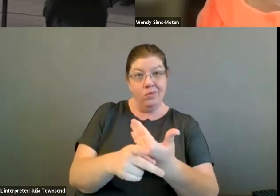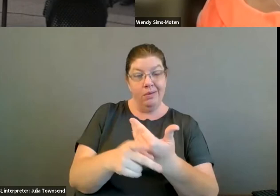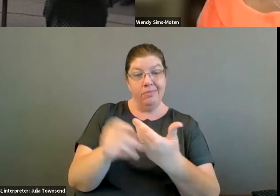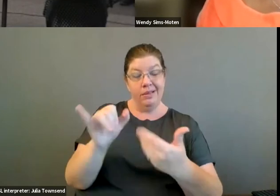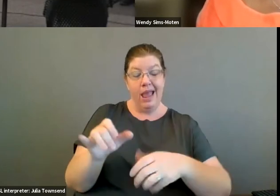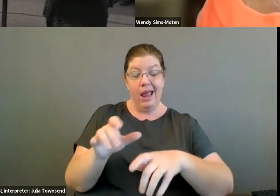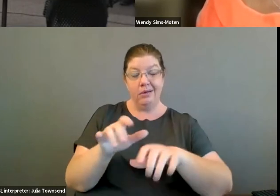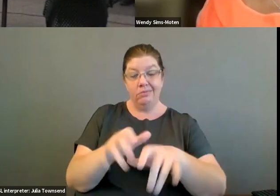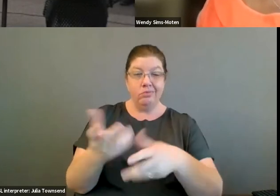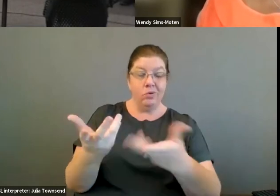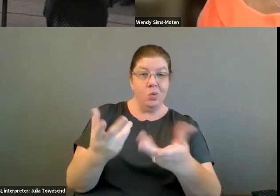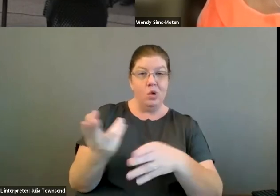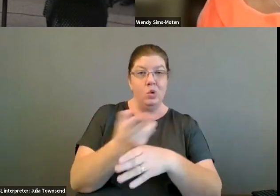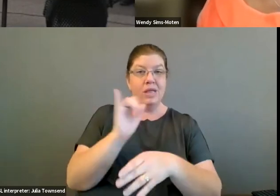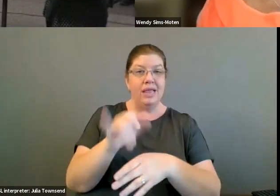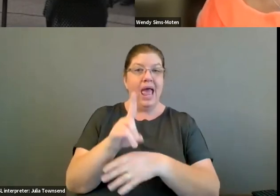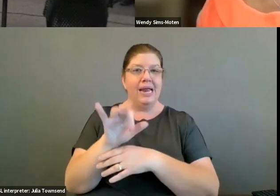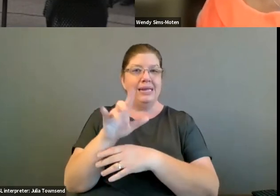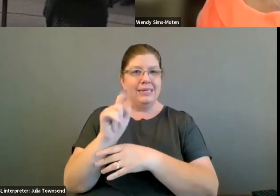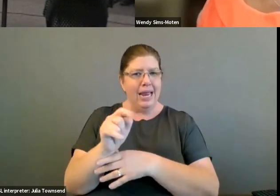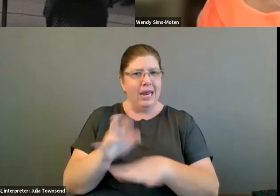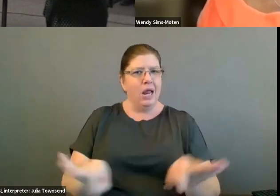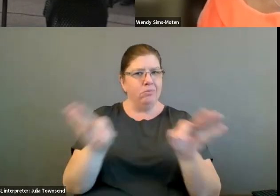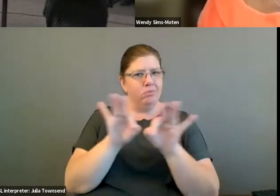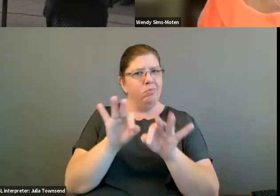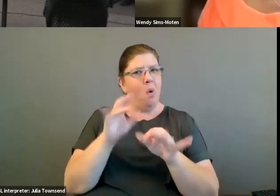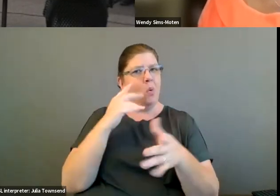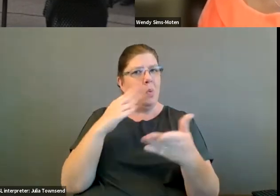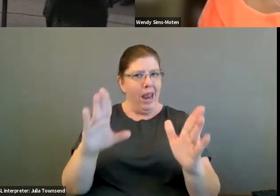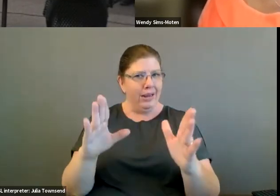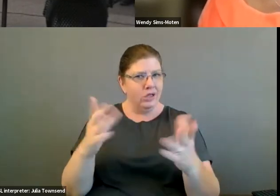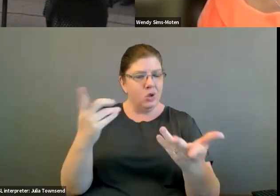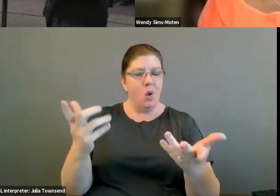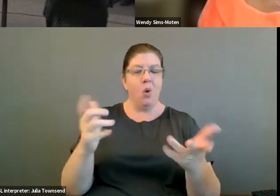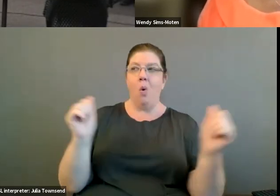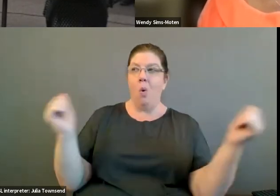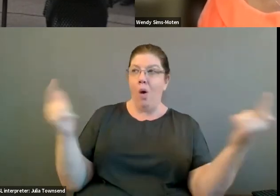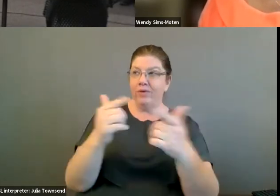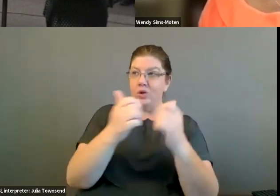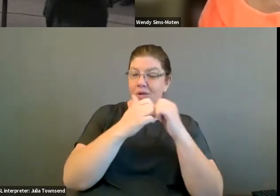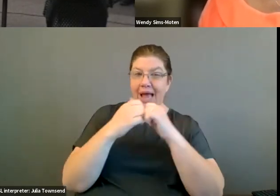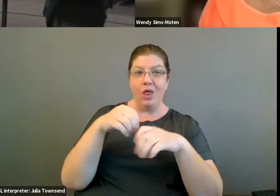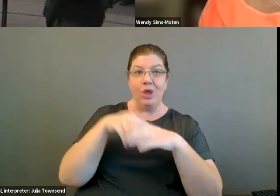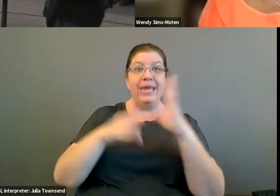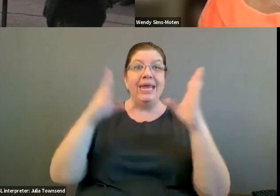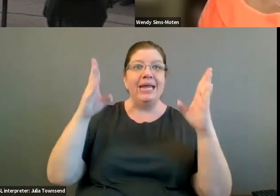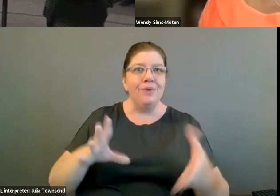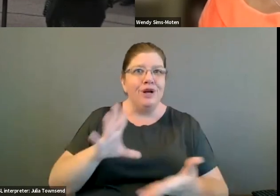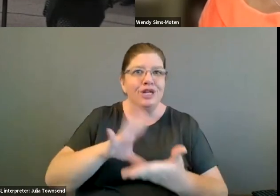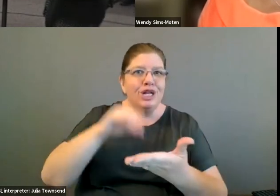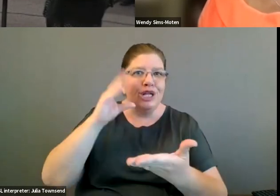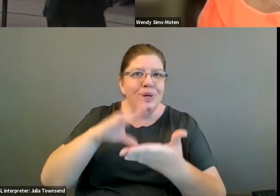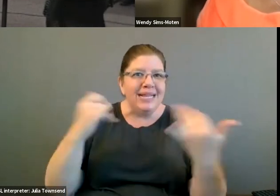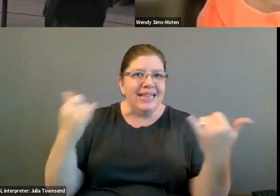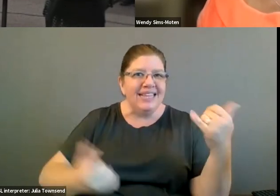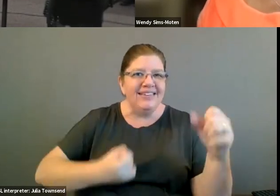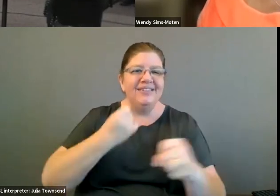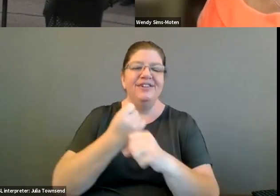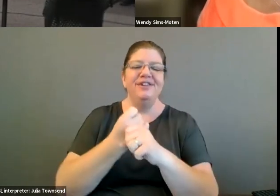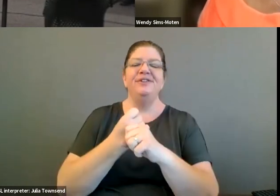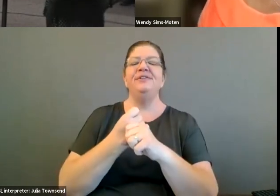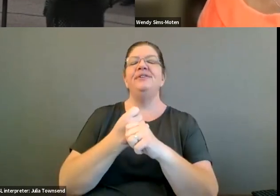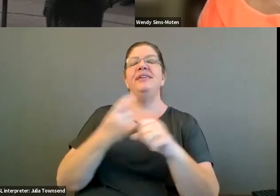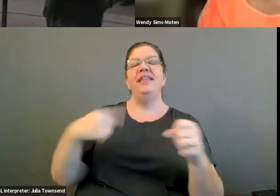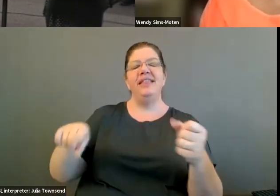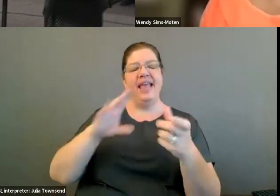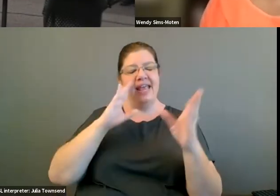are using that data in a meaningful way so that when they are all together doing in-person learning this year, they